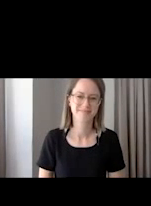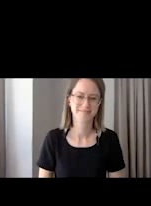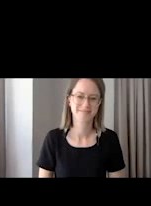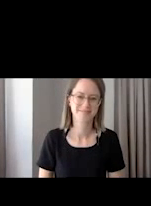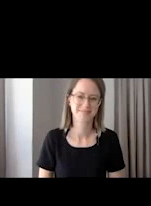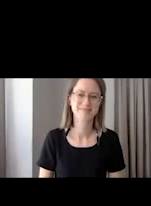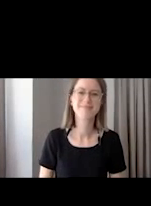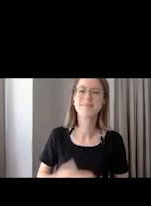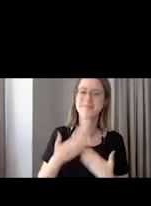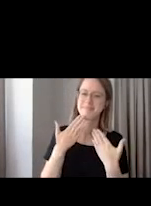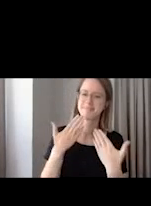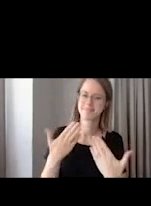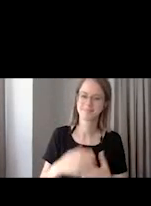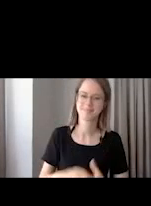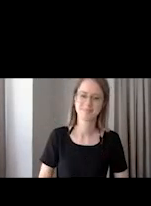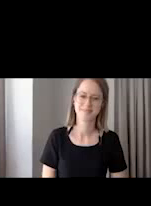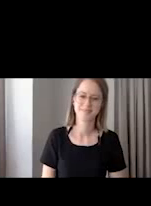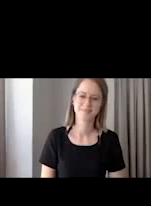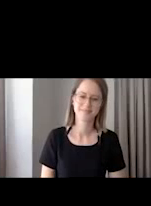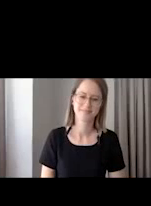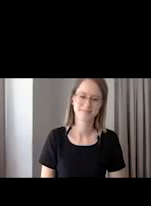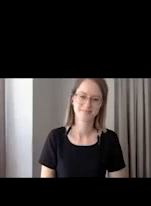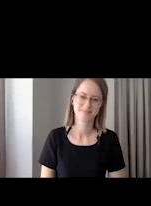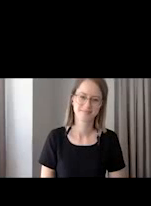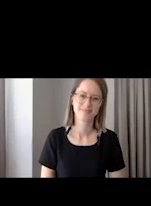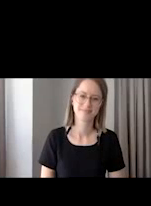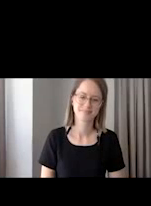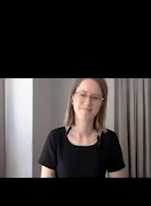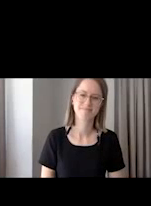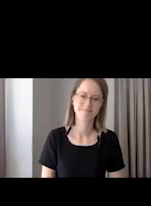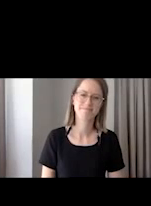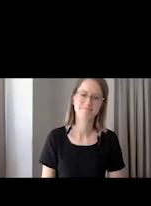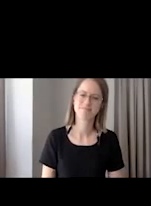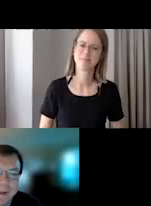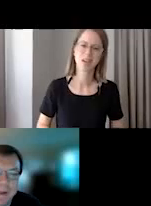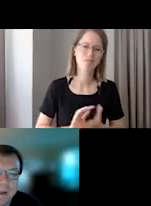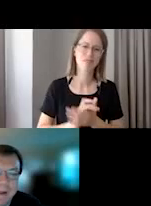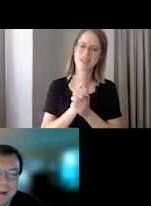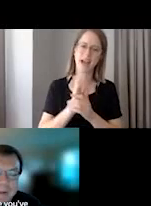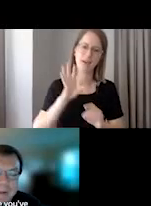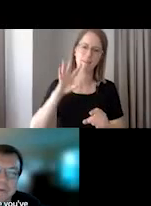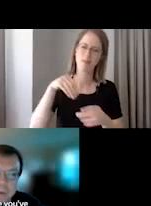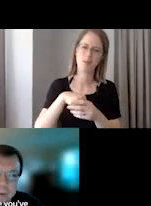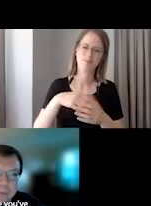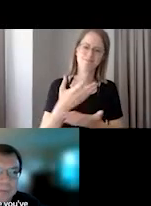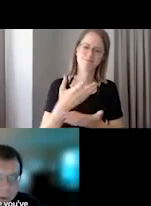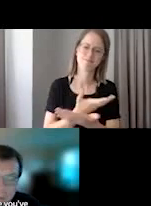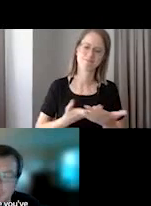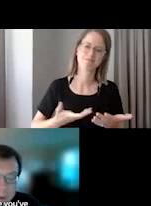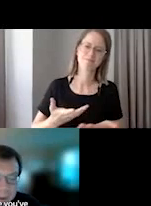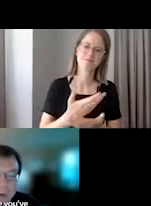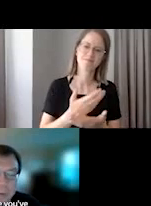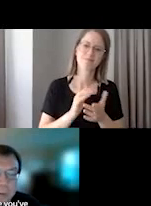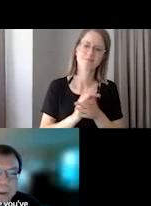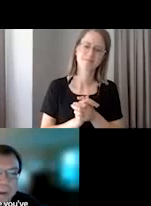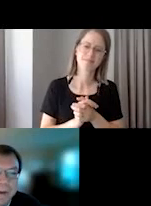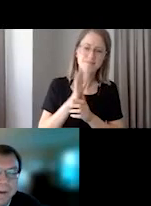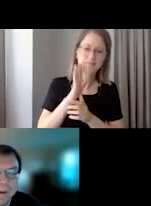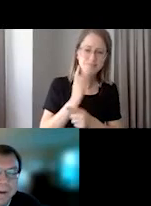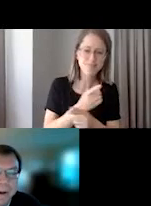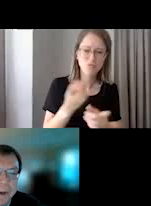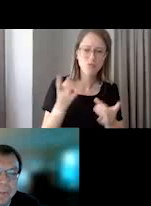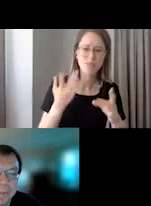Thank you. I appreciate being involved in this. It sounds like you've done a lot of